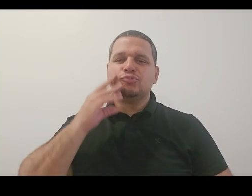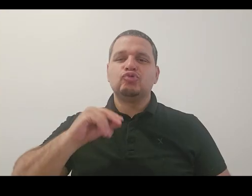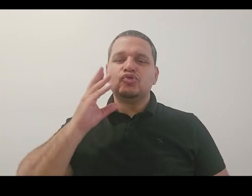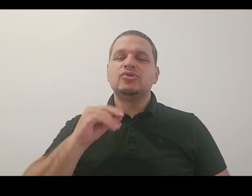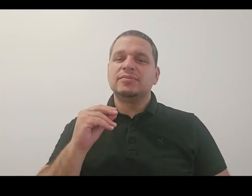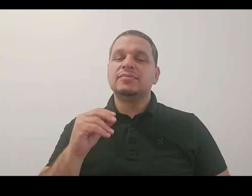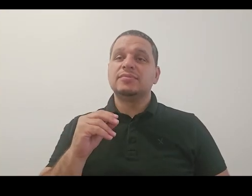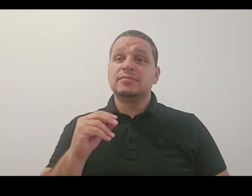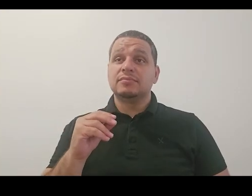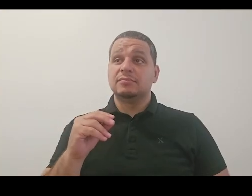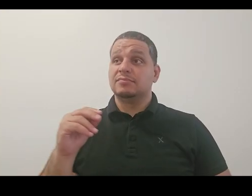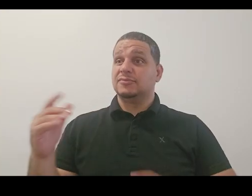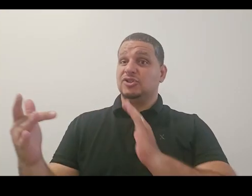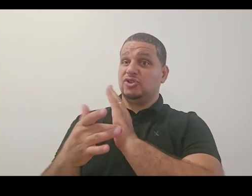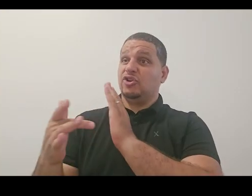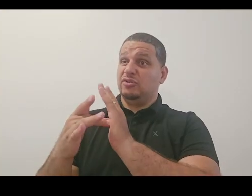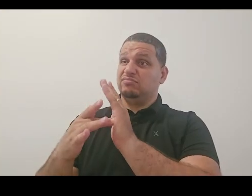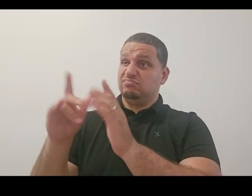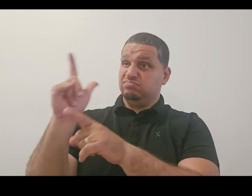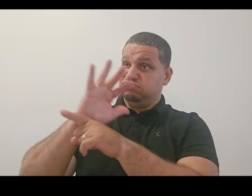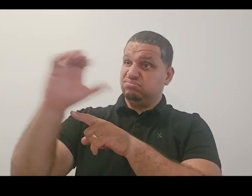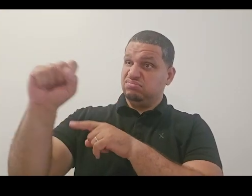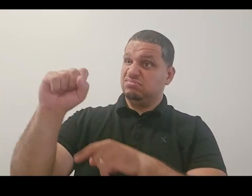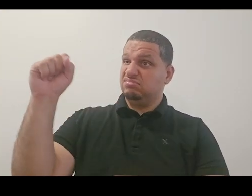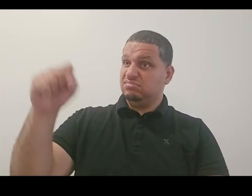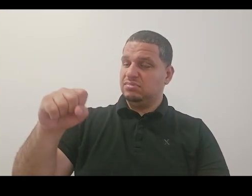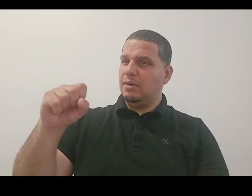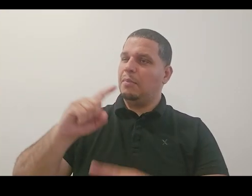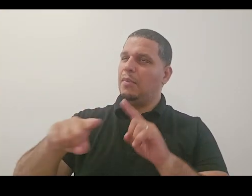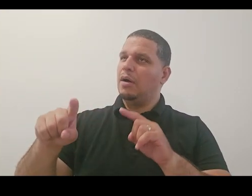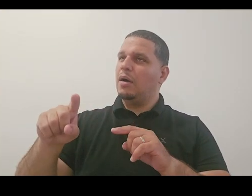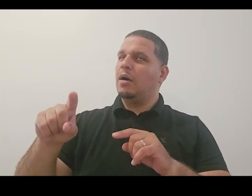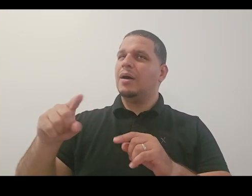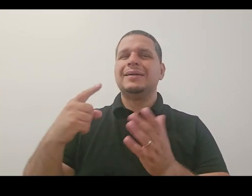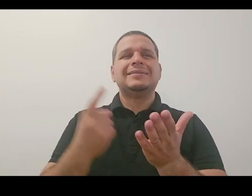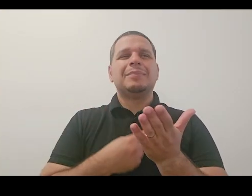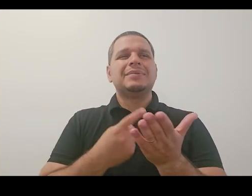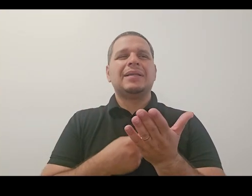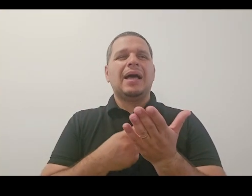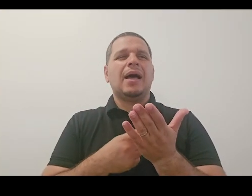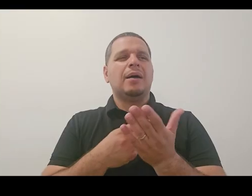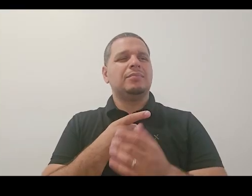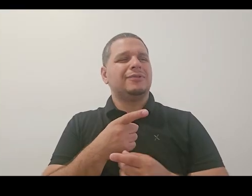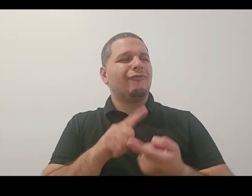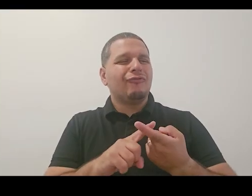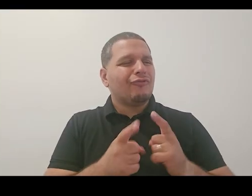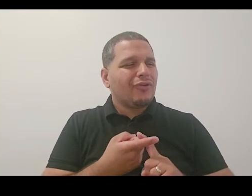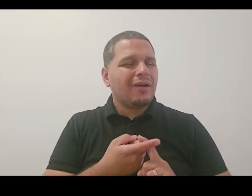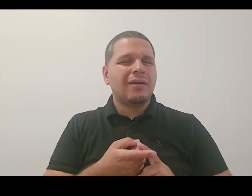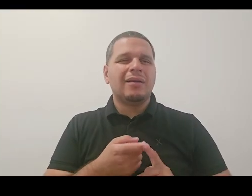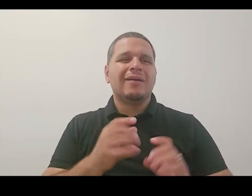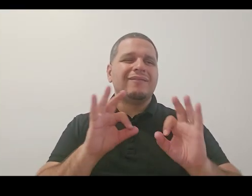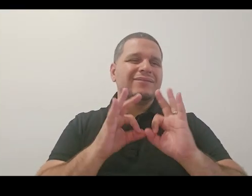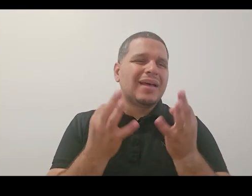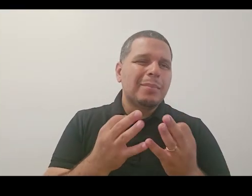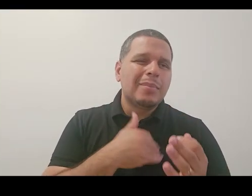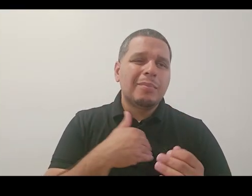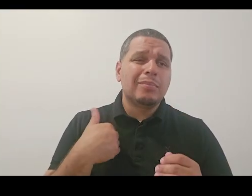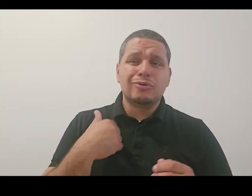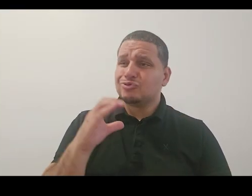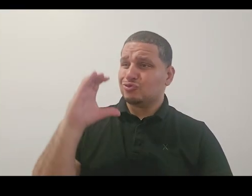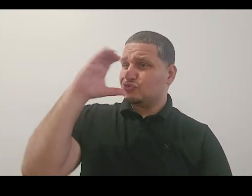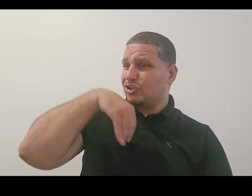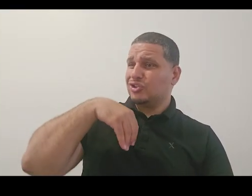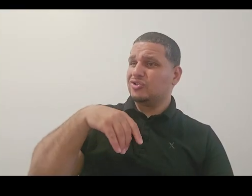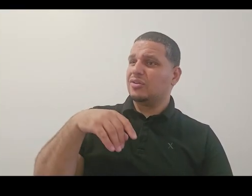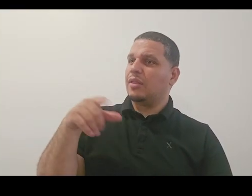much as the technology myself, remind me that sometimes it's a friend or a family member, sometimes it's a total stranger that just decides to go that